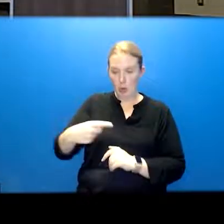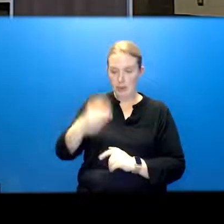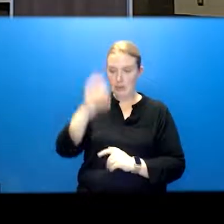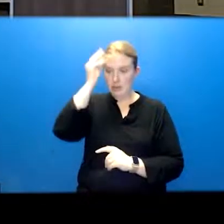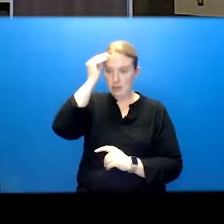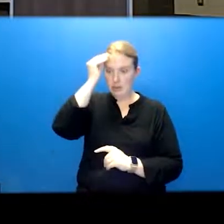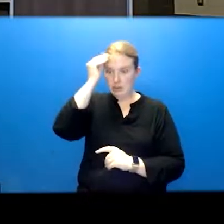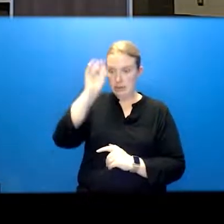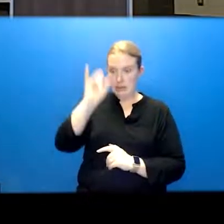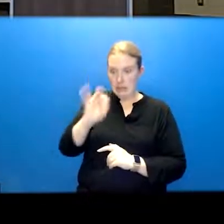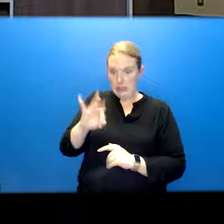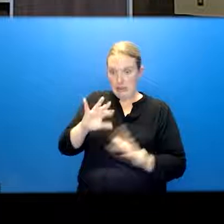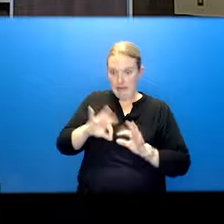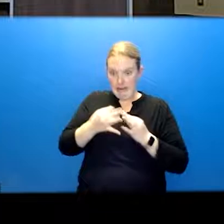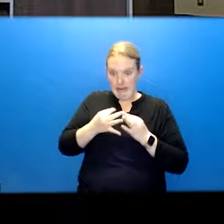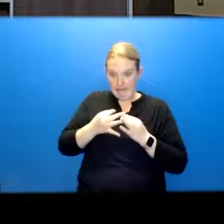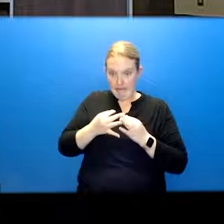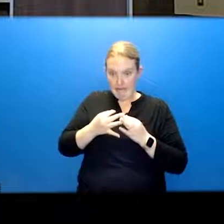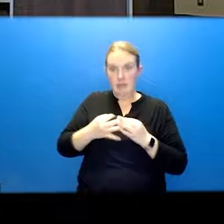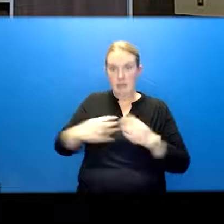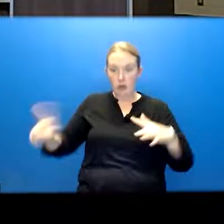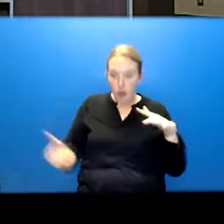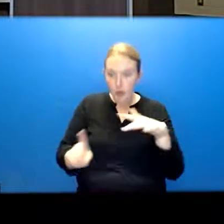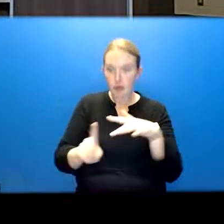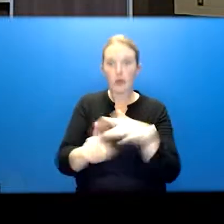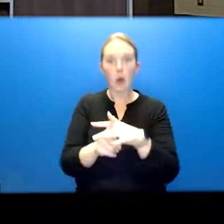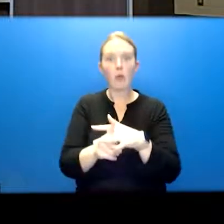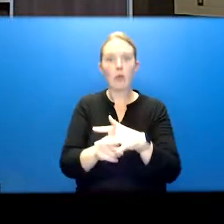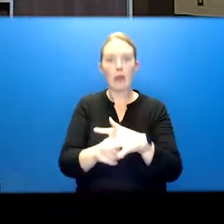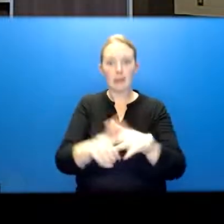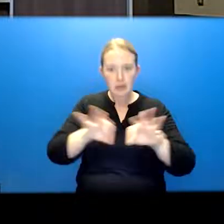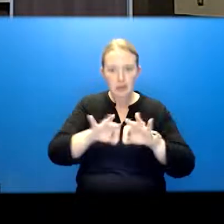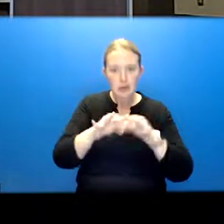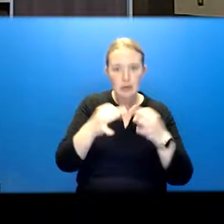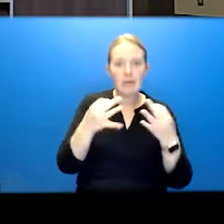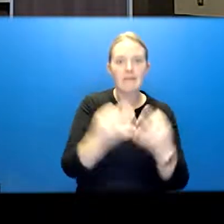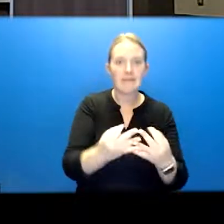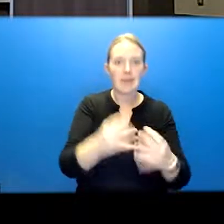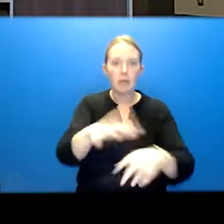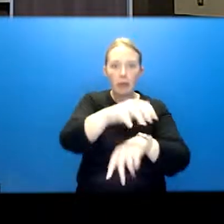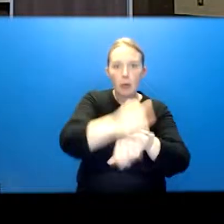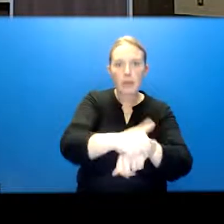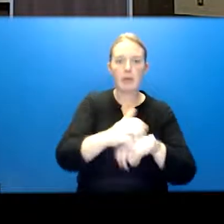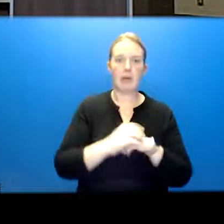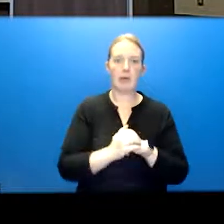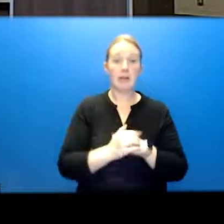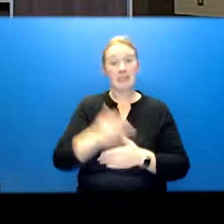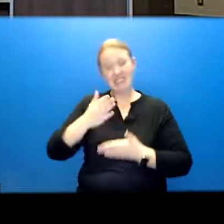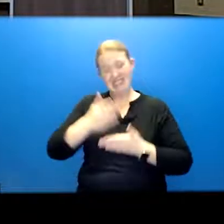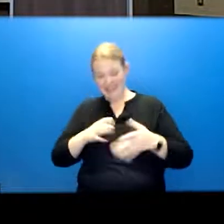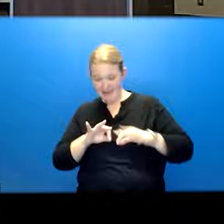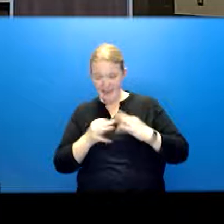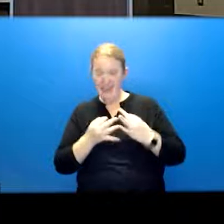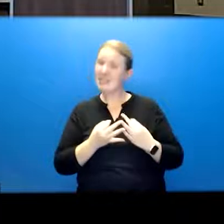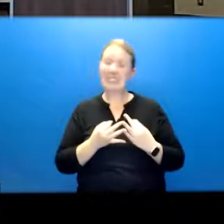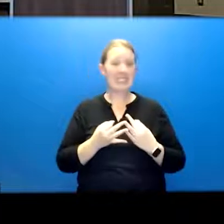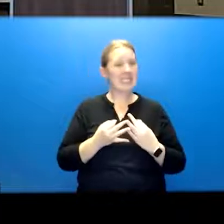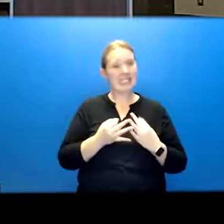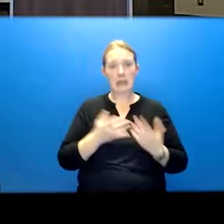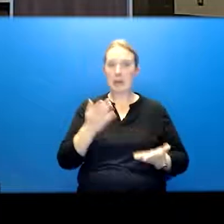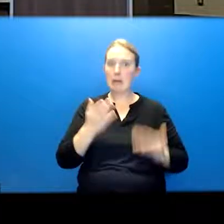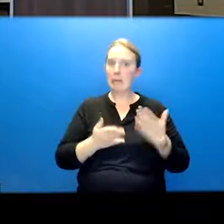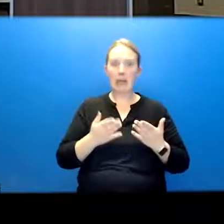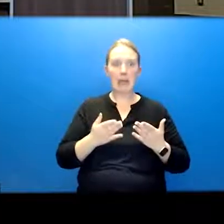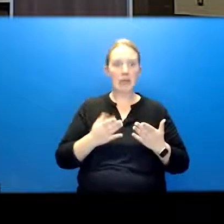or not family members are actively attending family psychoeducation appointments. Because for some families, there may be